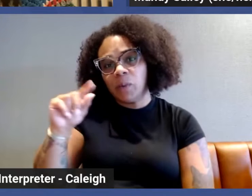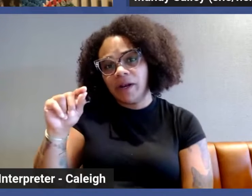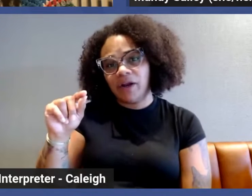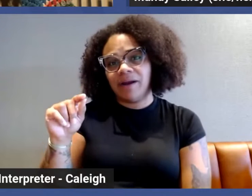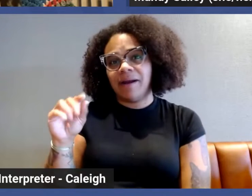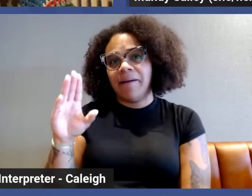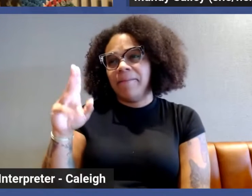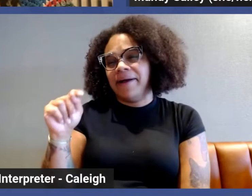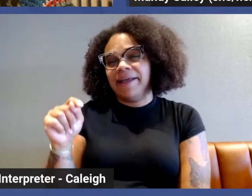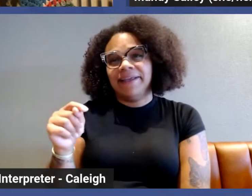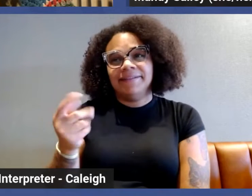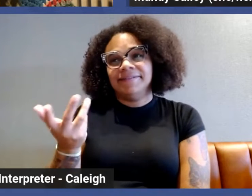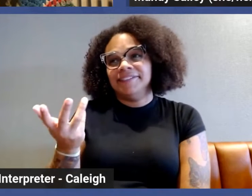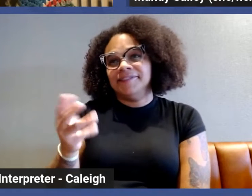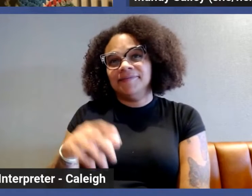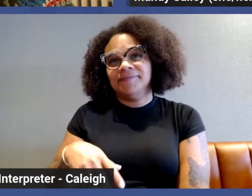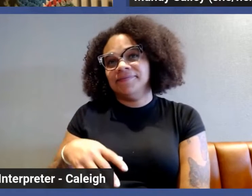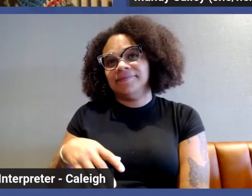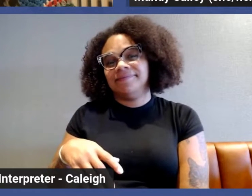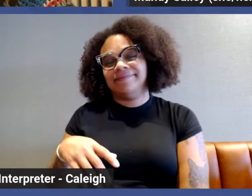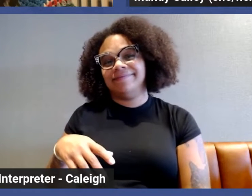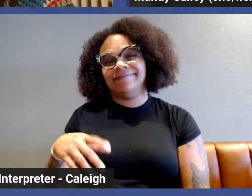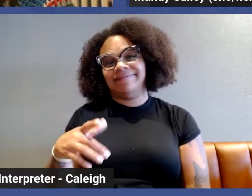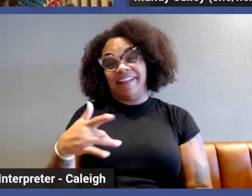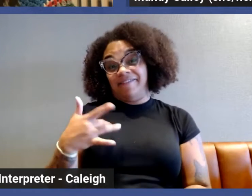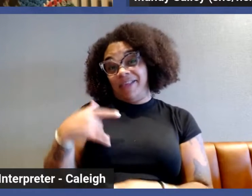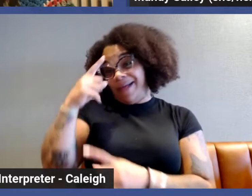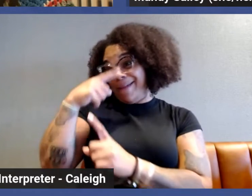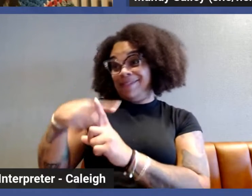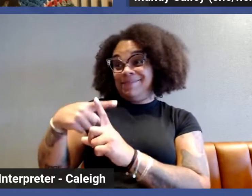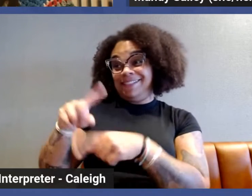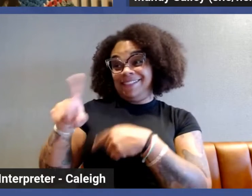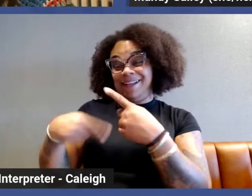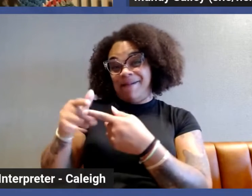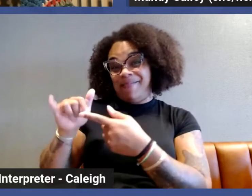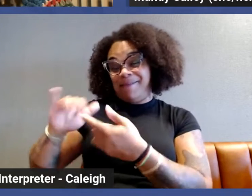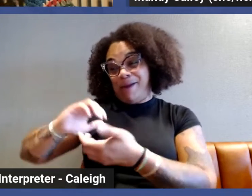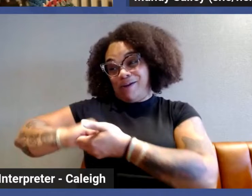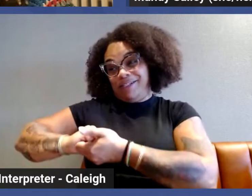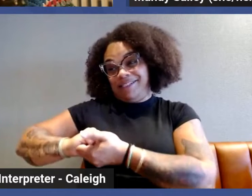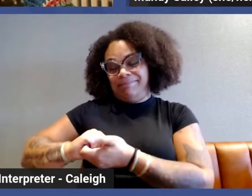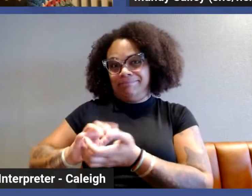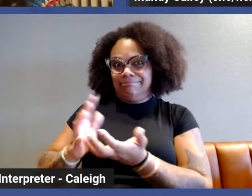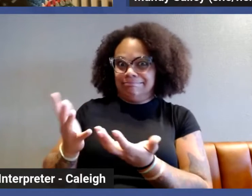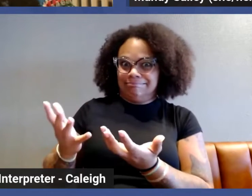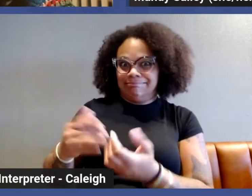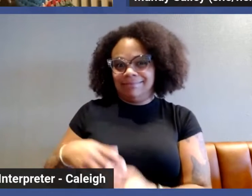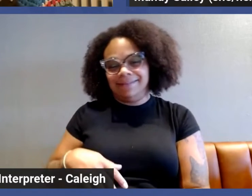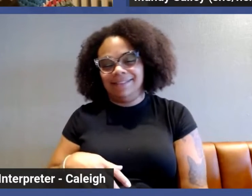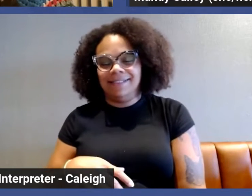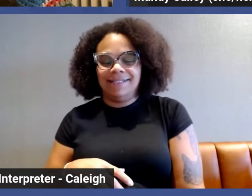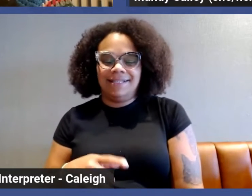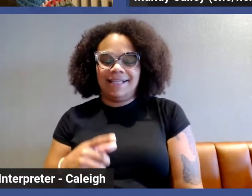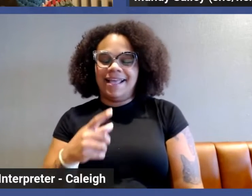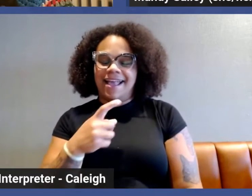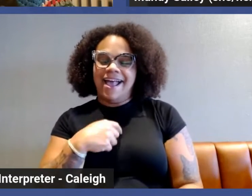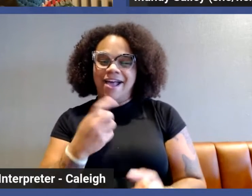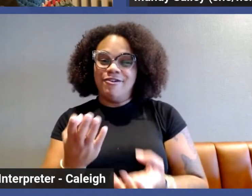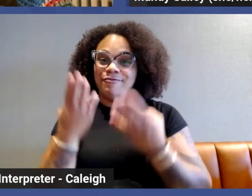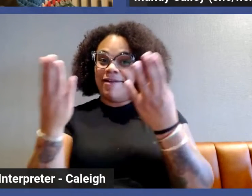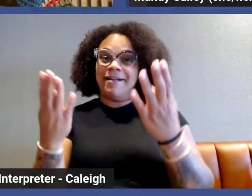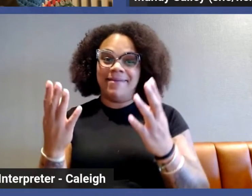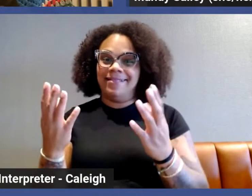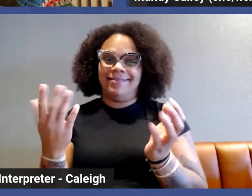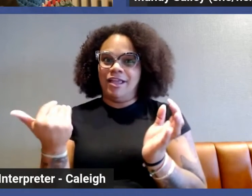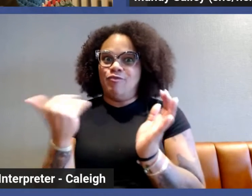how optimistic I am about that particular partnership at this point. I would maybe reconsider, but